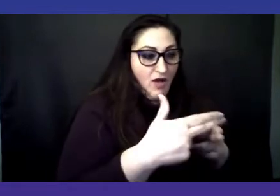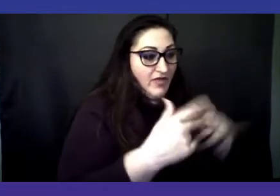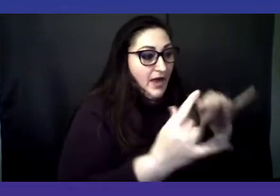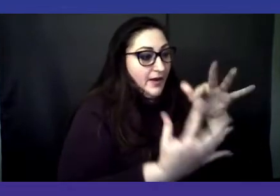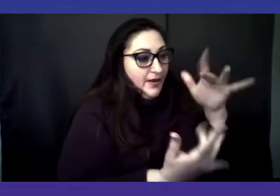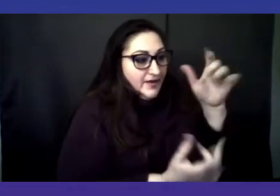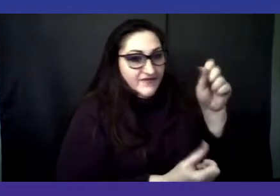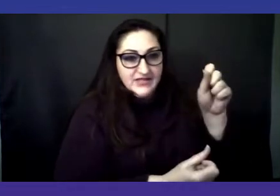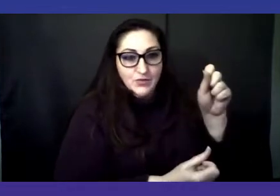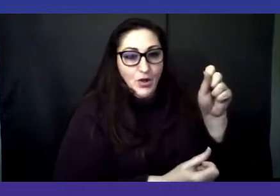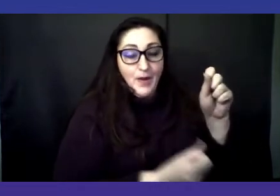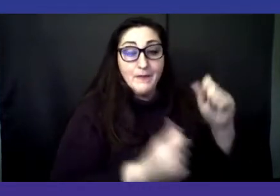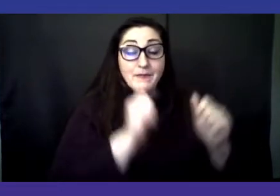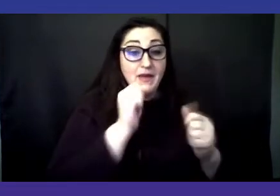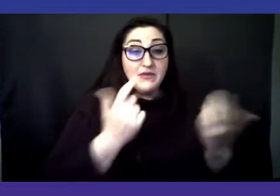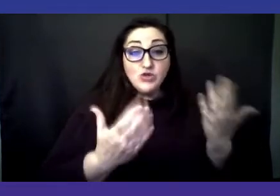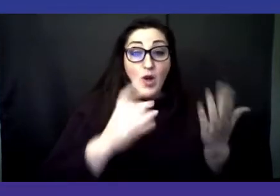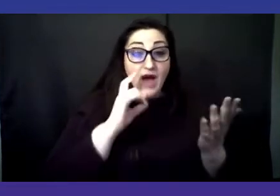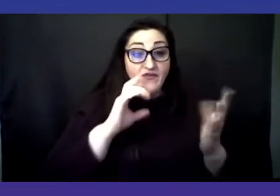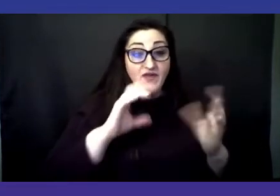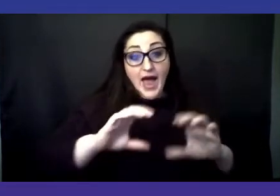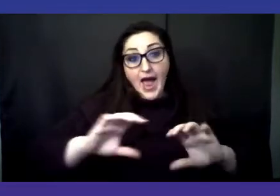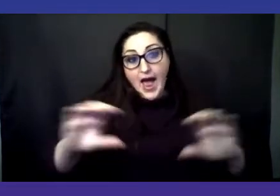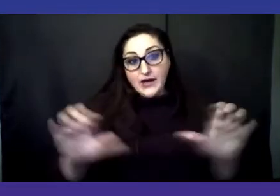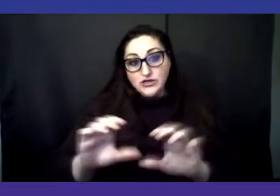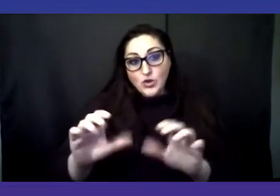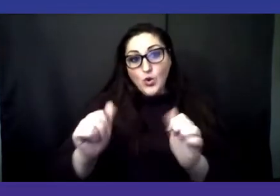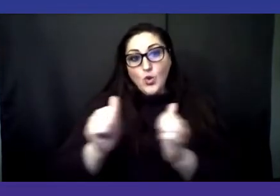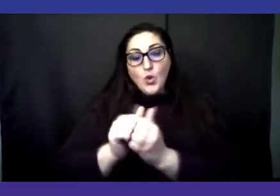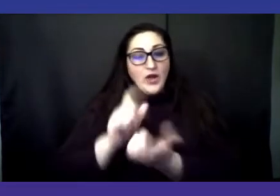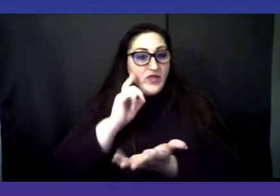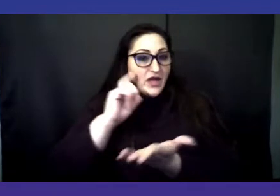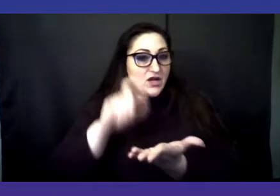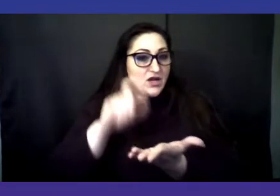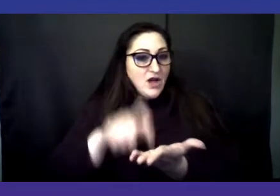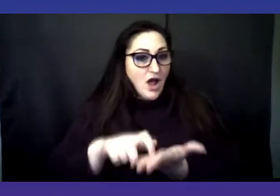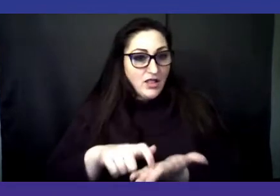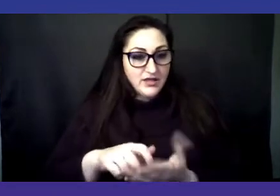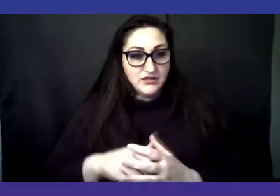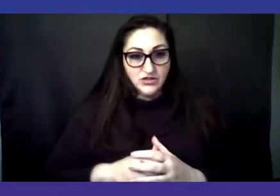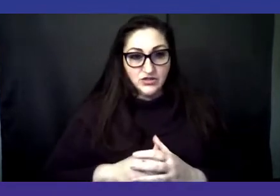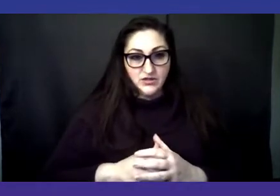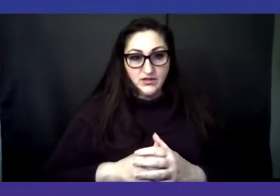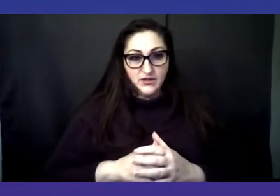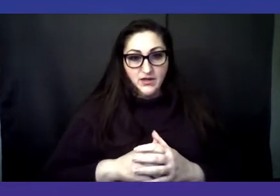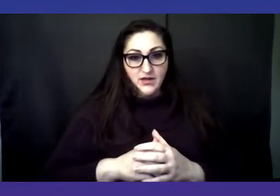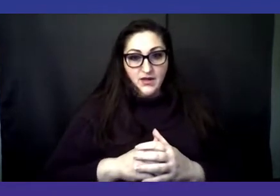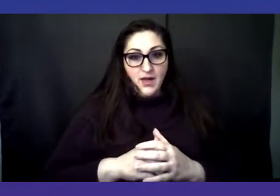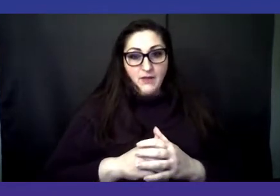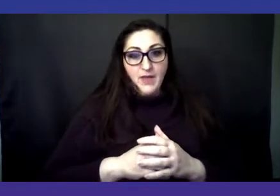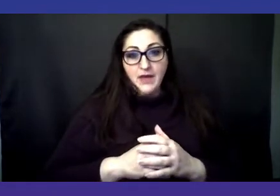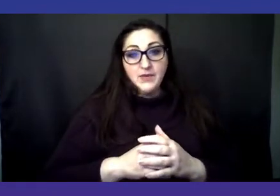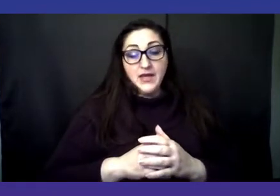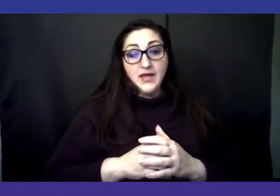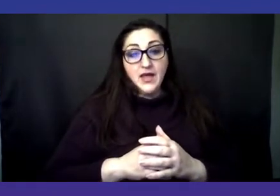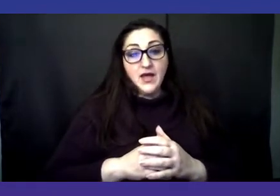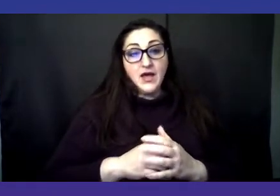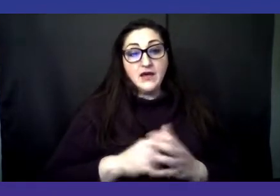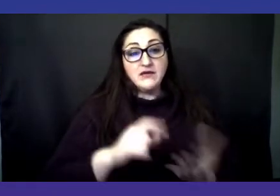with acknowledgement. That could be a lack of access. That could be a lack